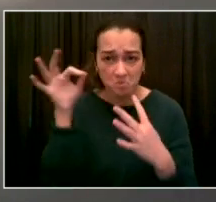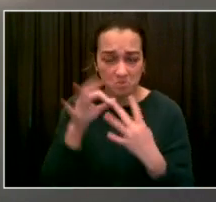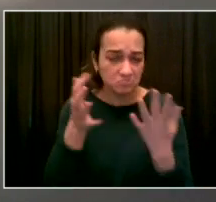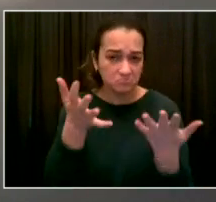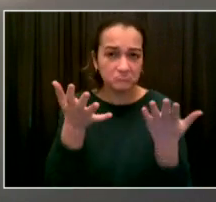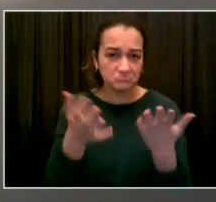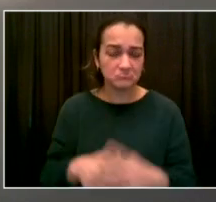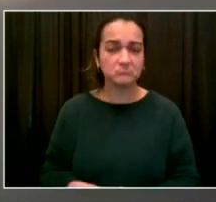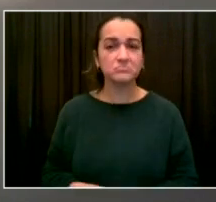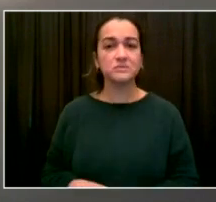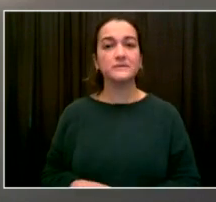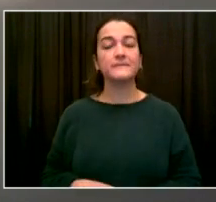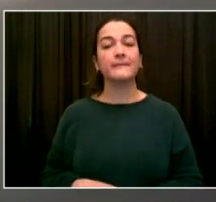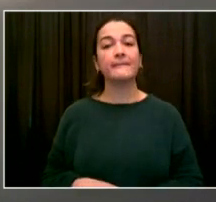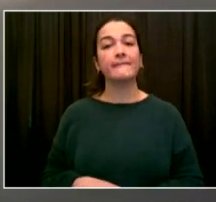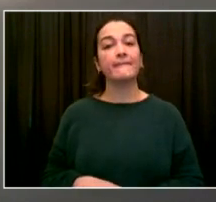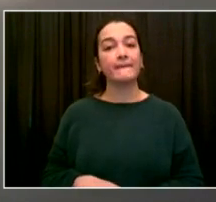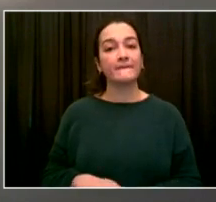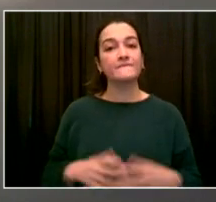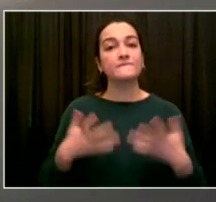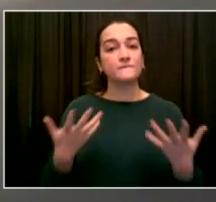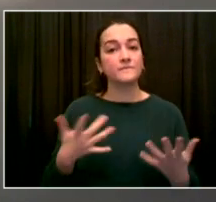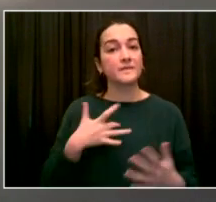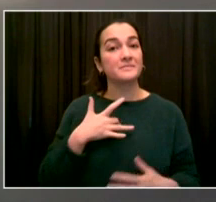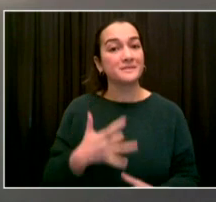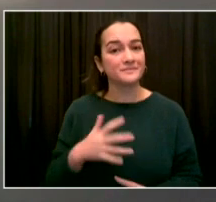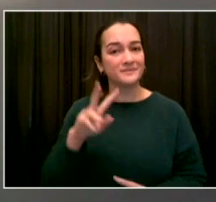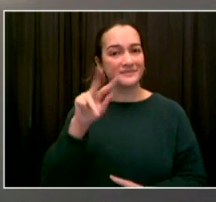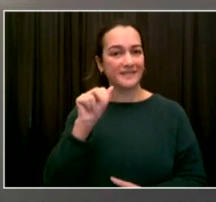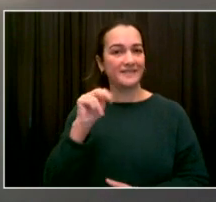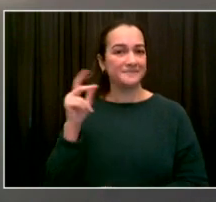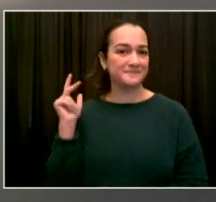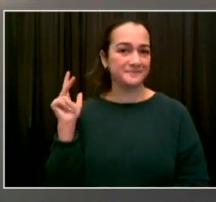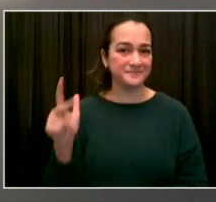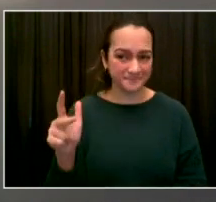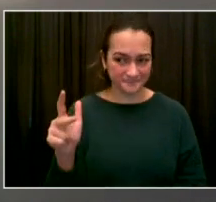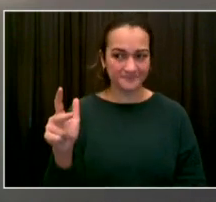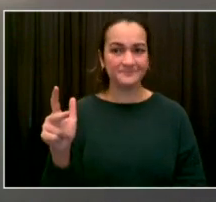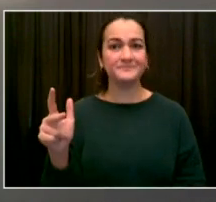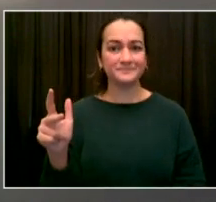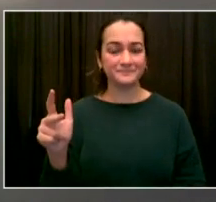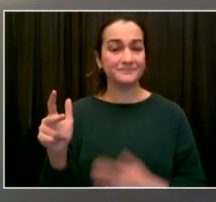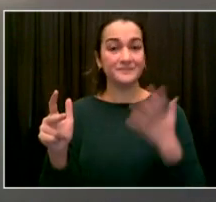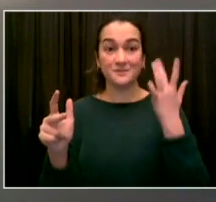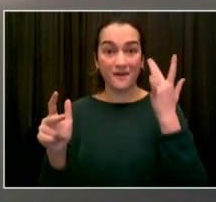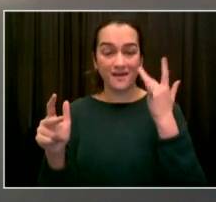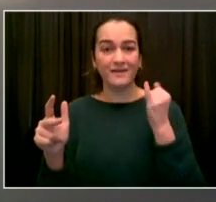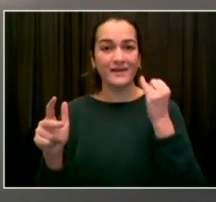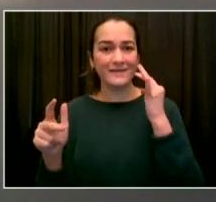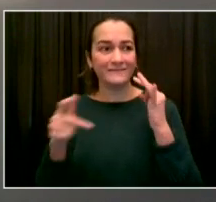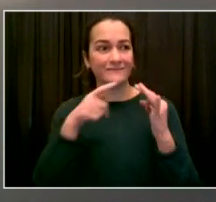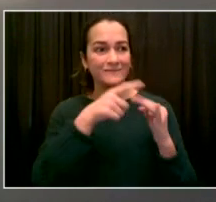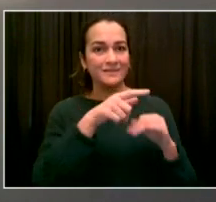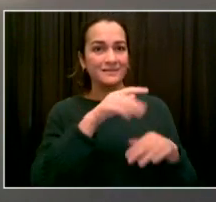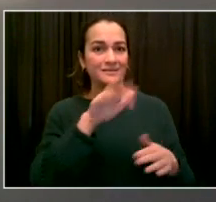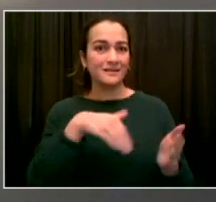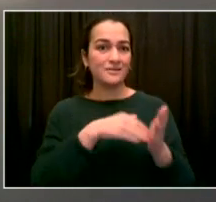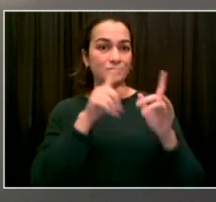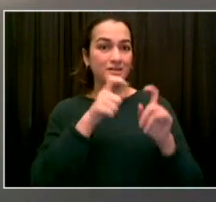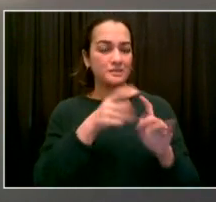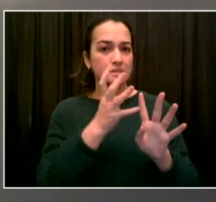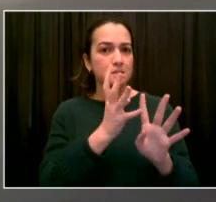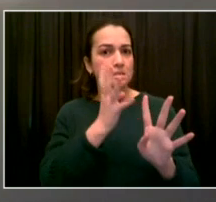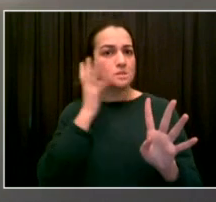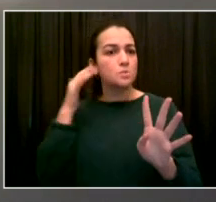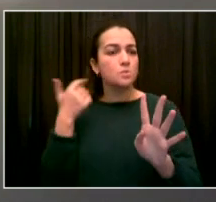always, of course, know which sites people are going to go to on a particular day. So we do the same thing we ask people